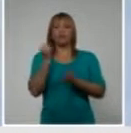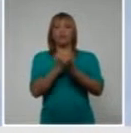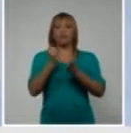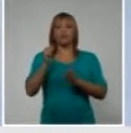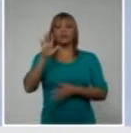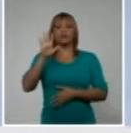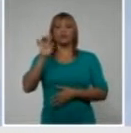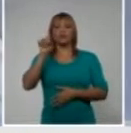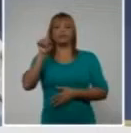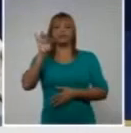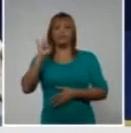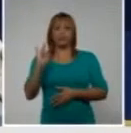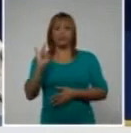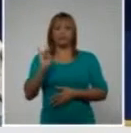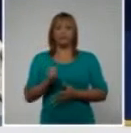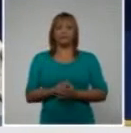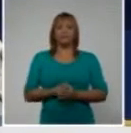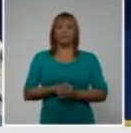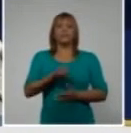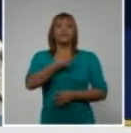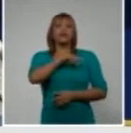cases. Yesterday,